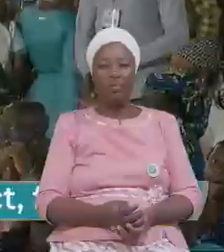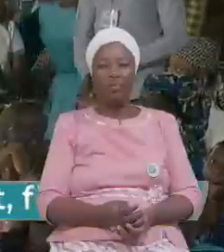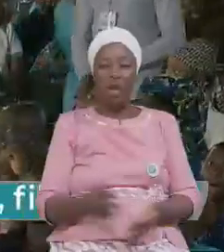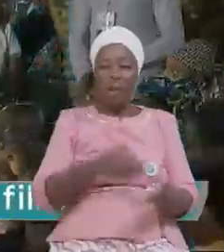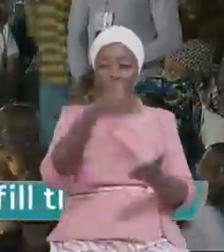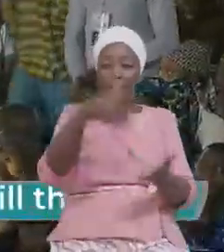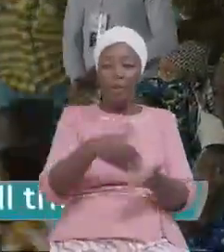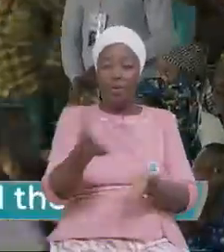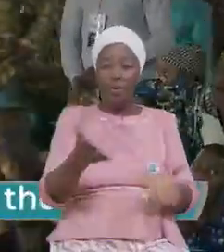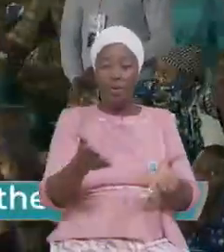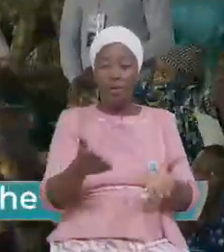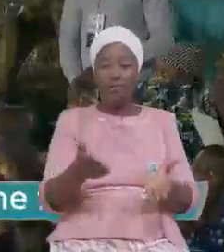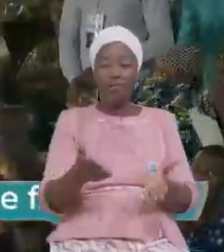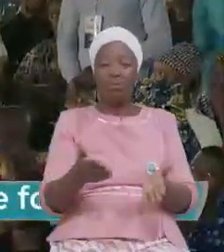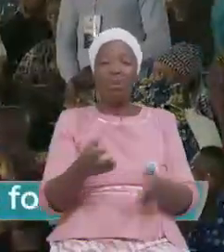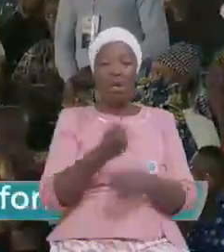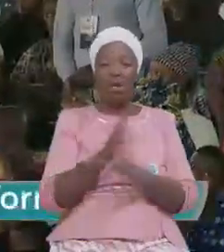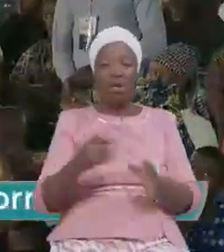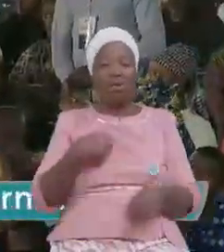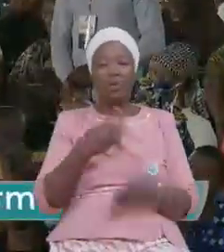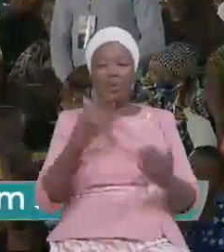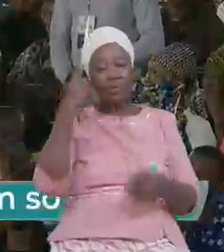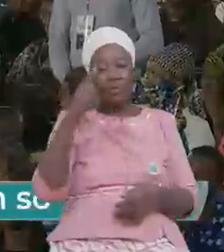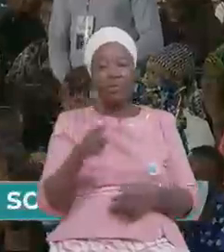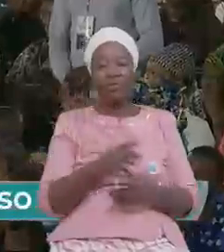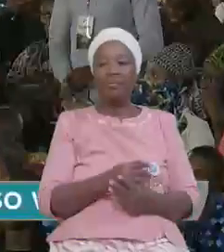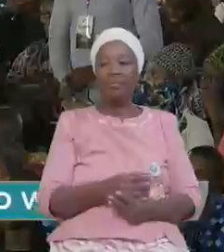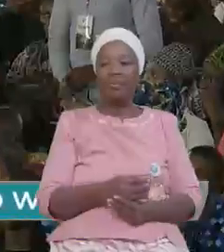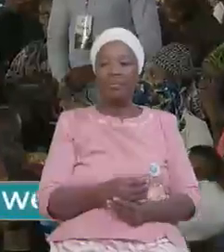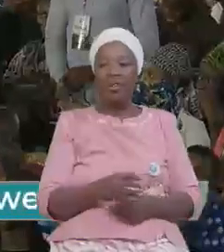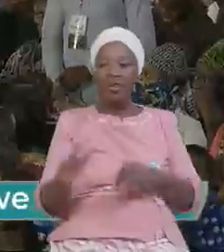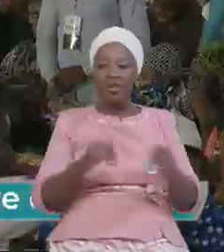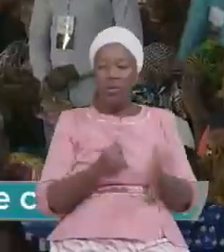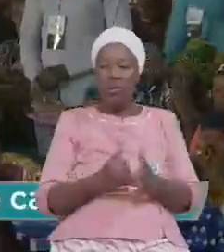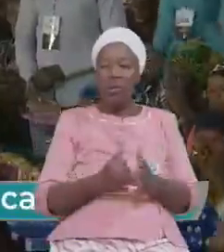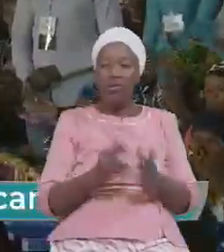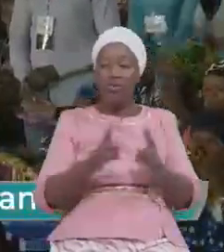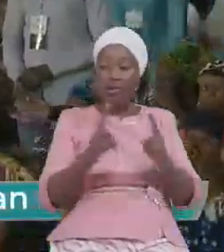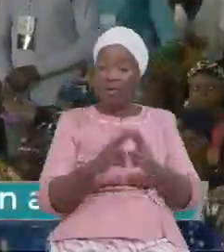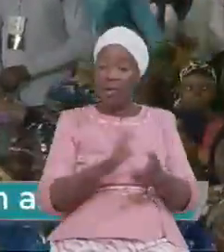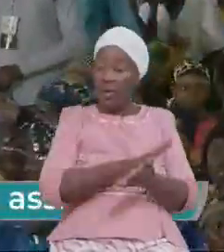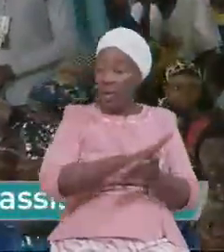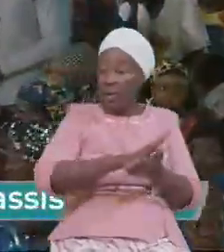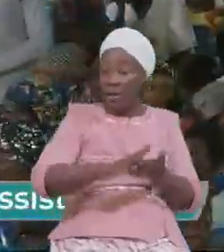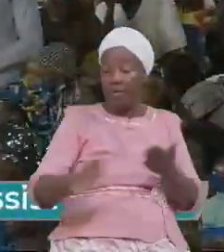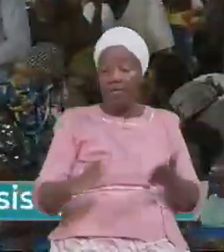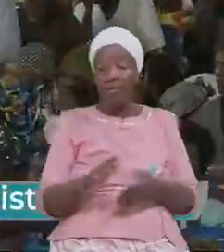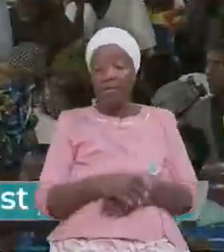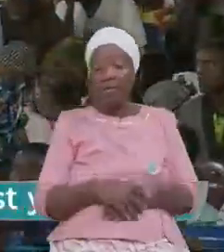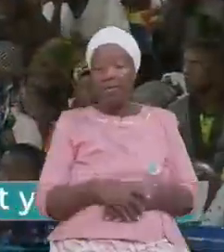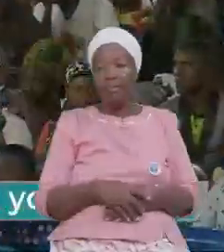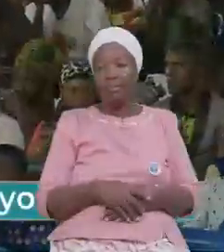counselors, we are waiting for you. Do it thoroughly. That's why we are here.